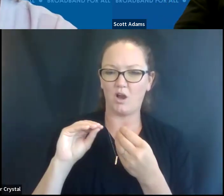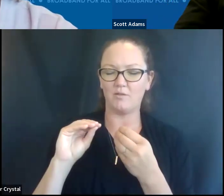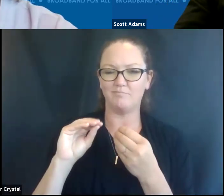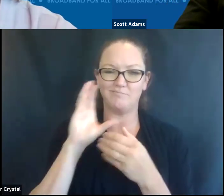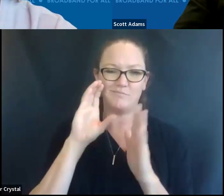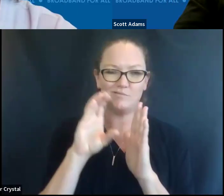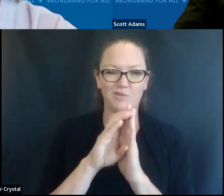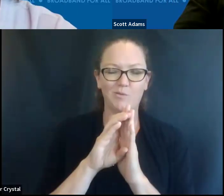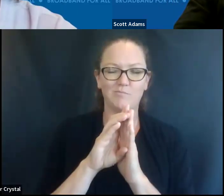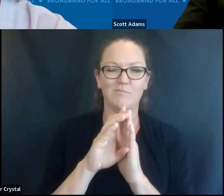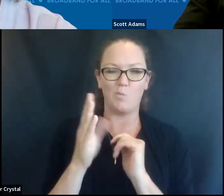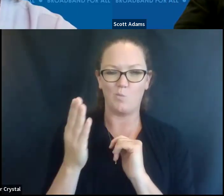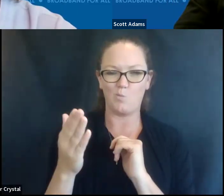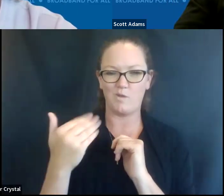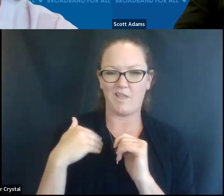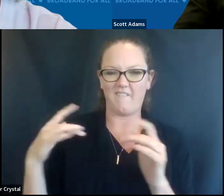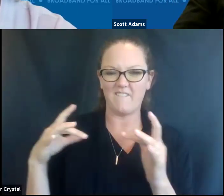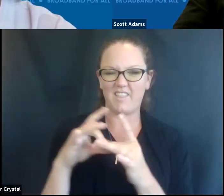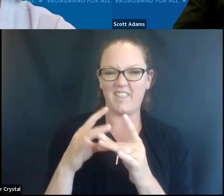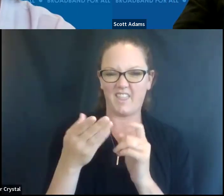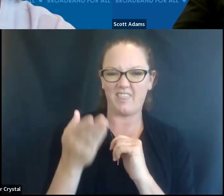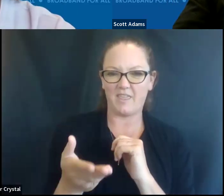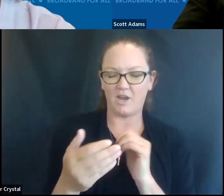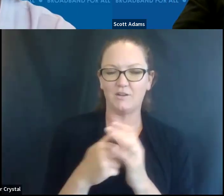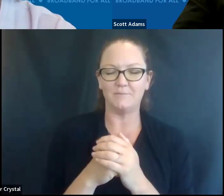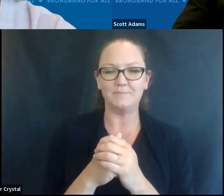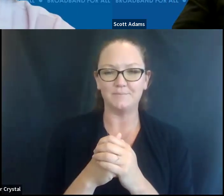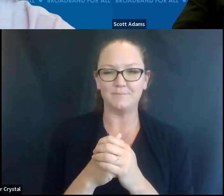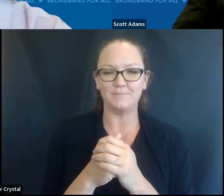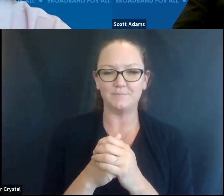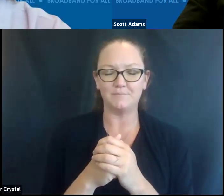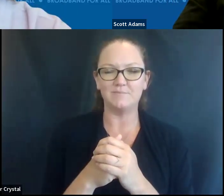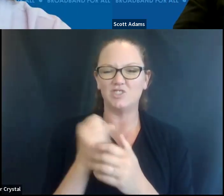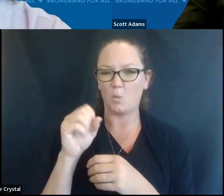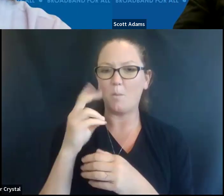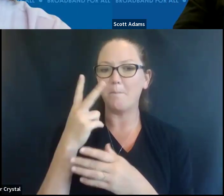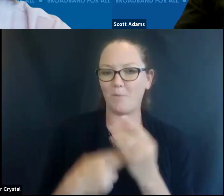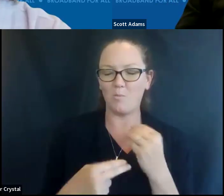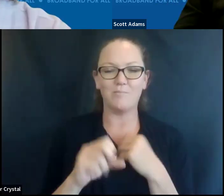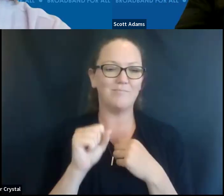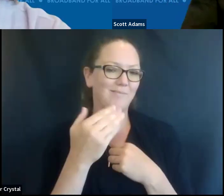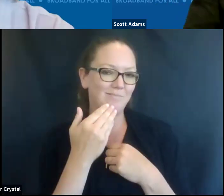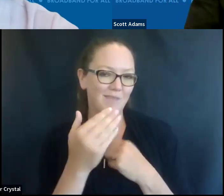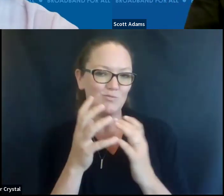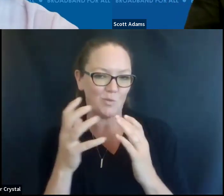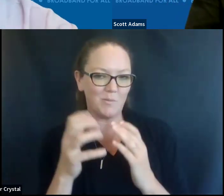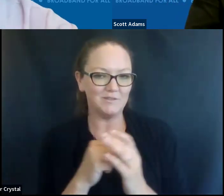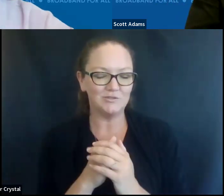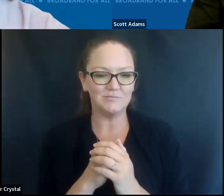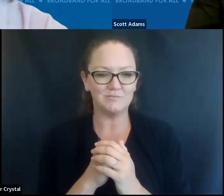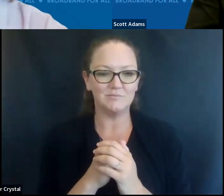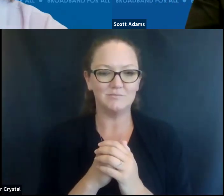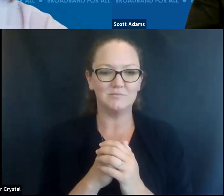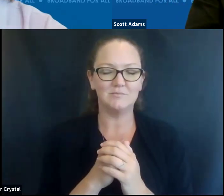indicates. So yeah, yes on both. Thanks so much. Of course. Yeah, and Cindy, thank you. And we'll